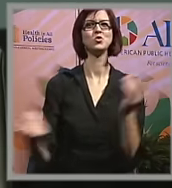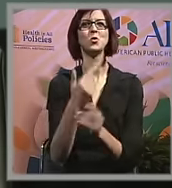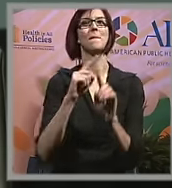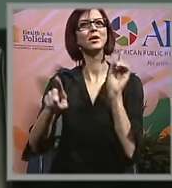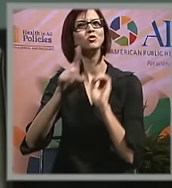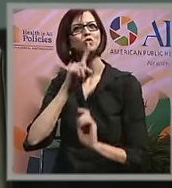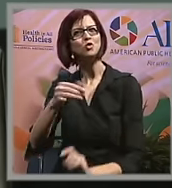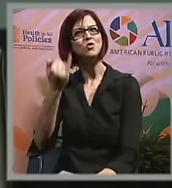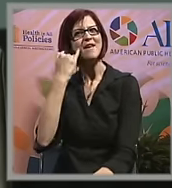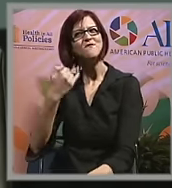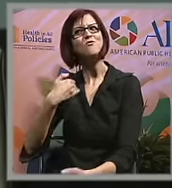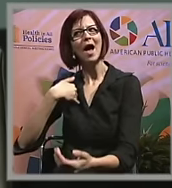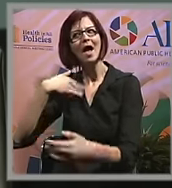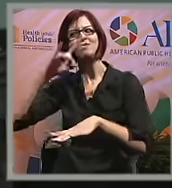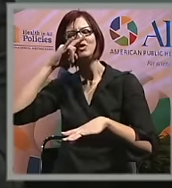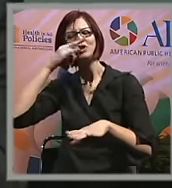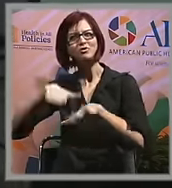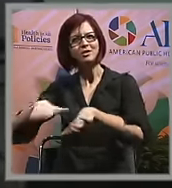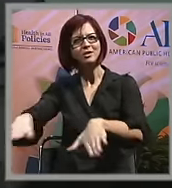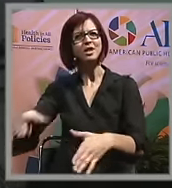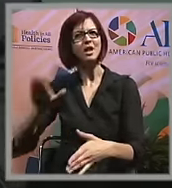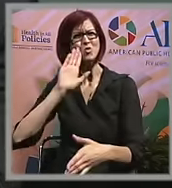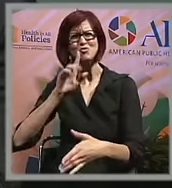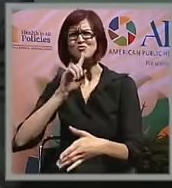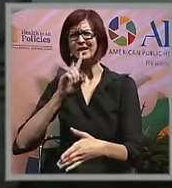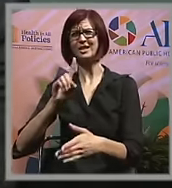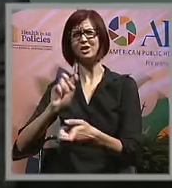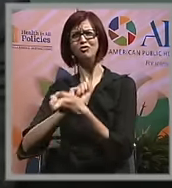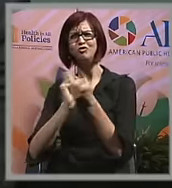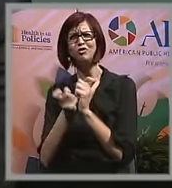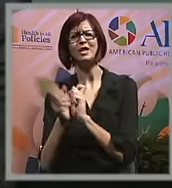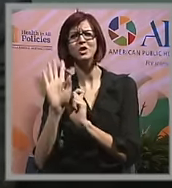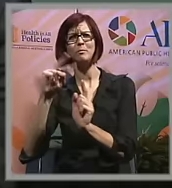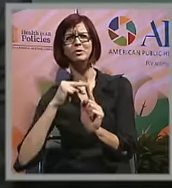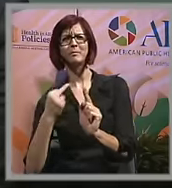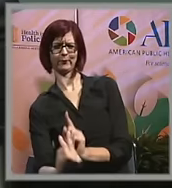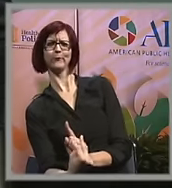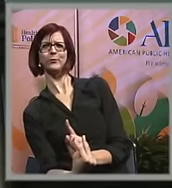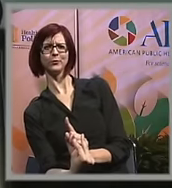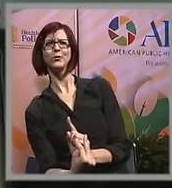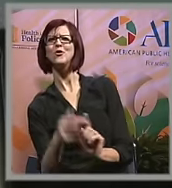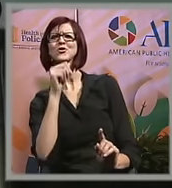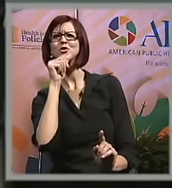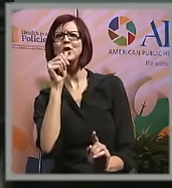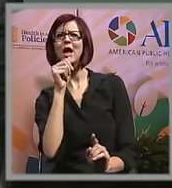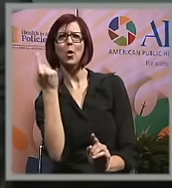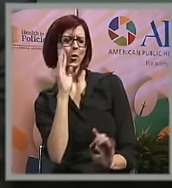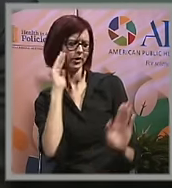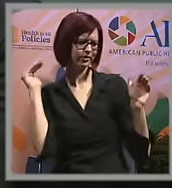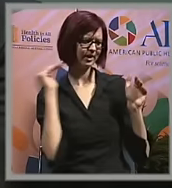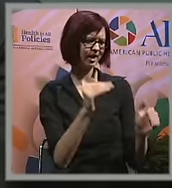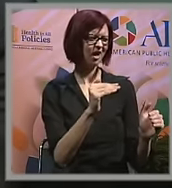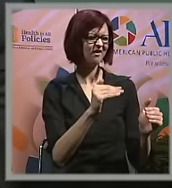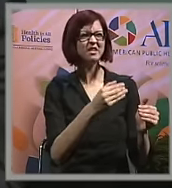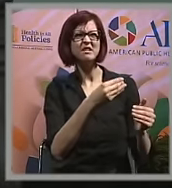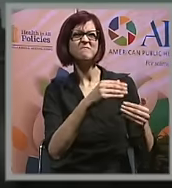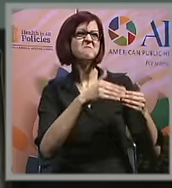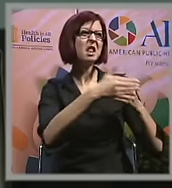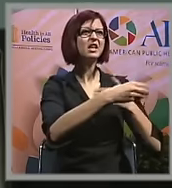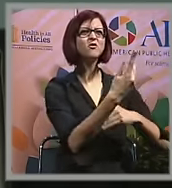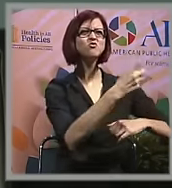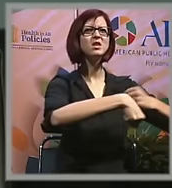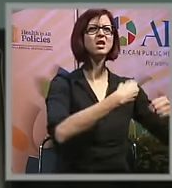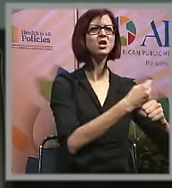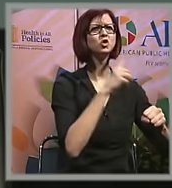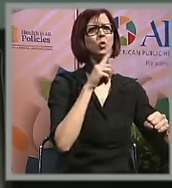you have children, it changes your perspective a little bit, that you're not just thinking about the next couple of years, that